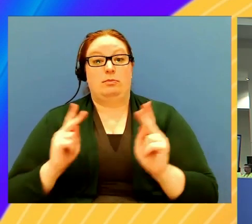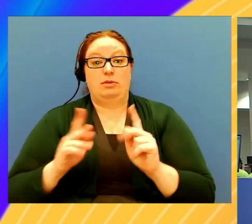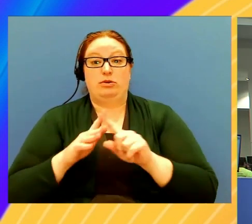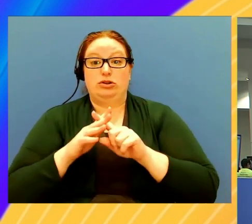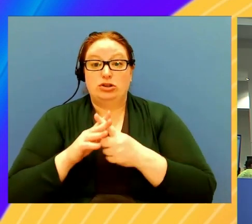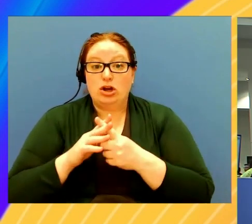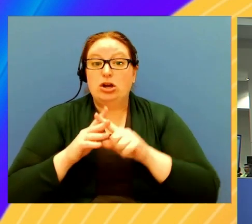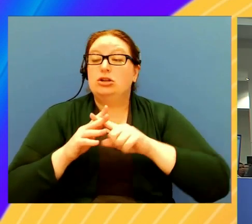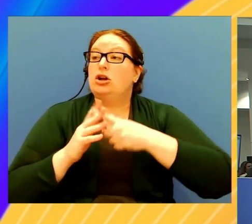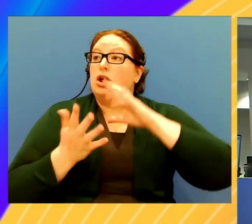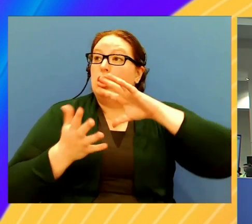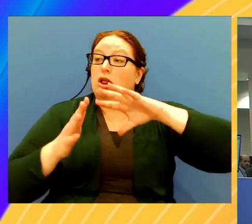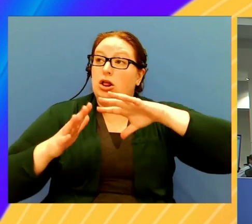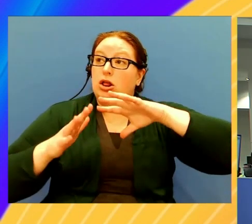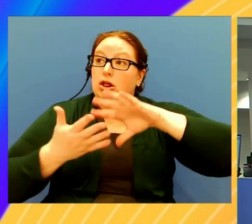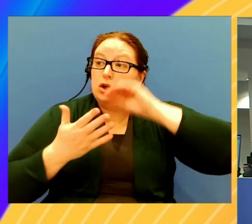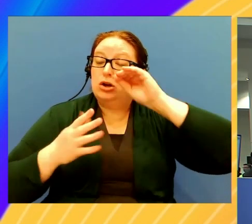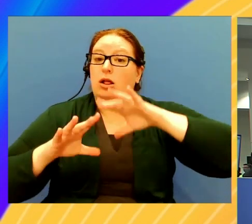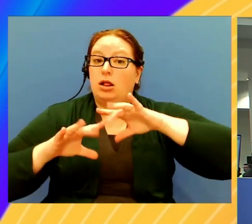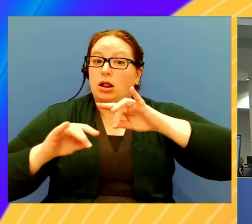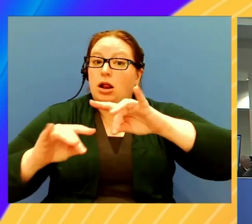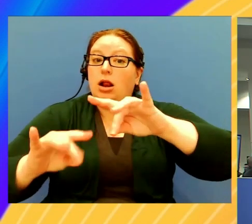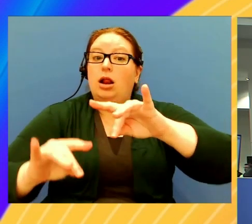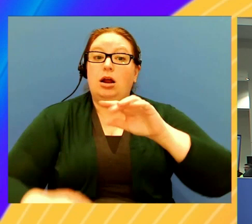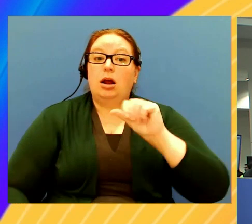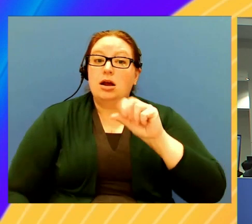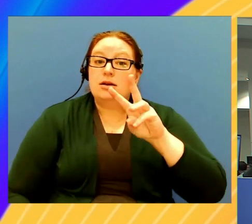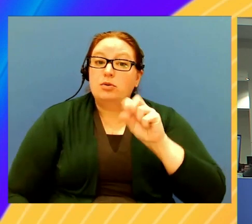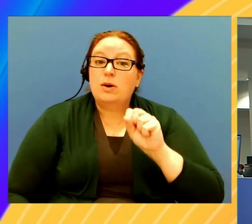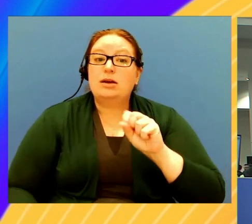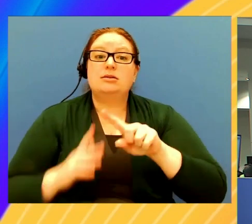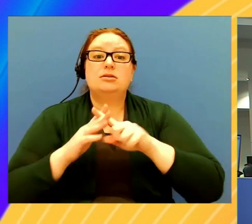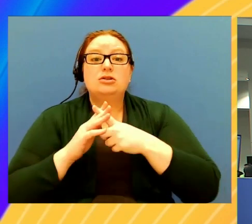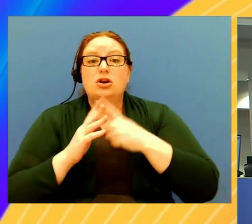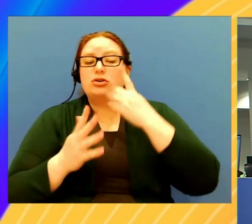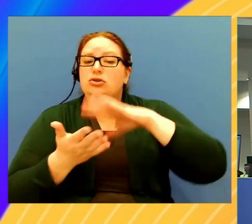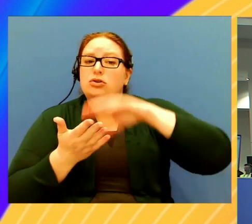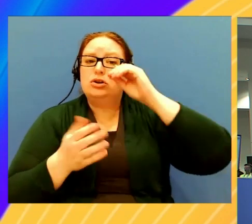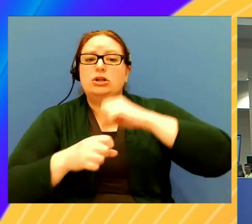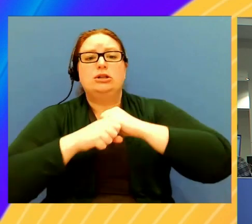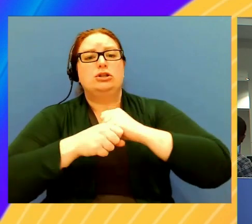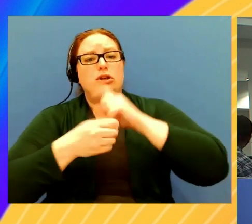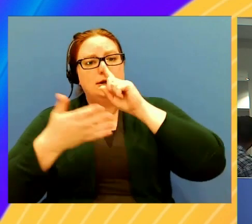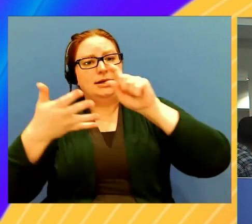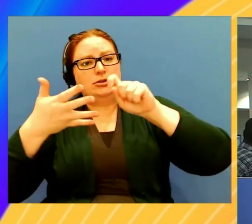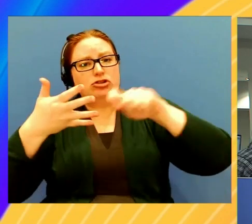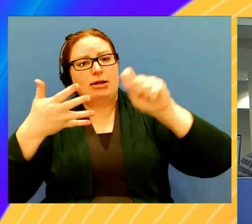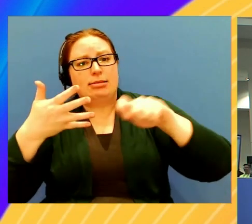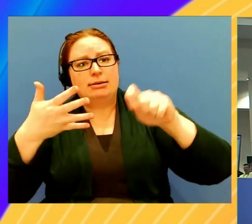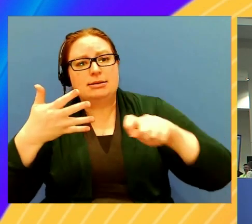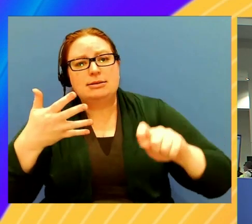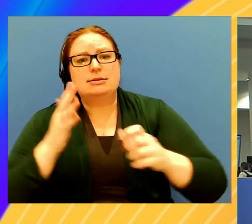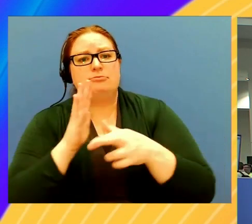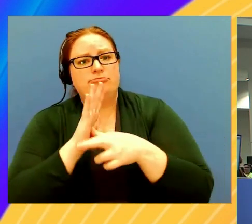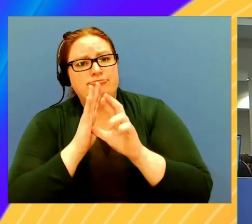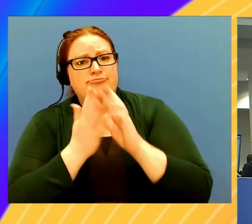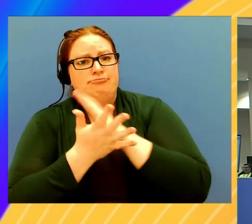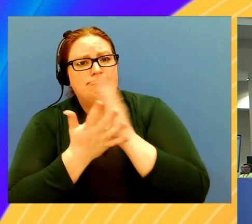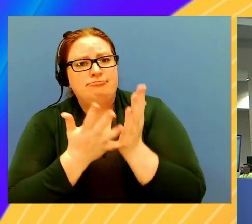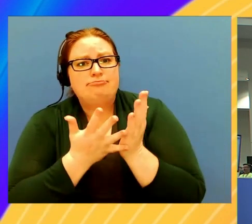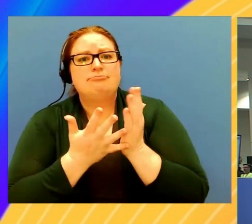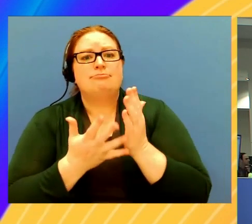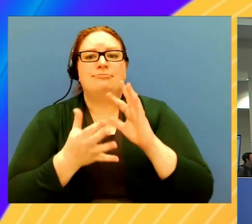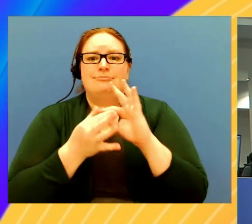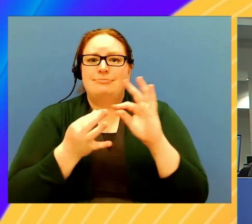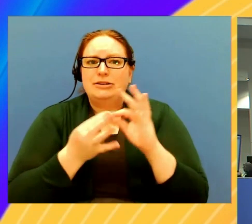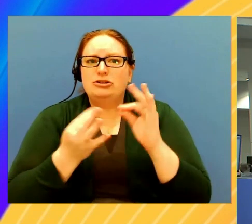learn AWS, you start to learn the security checklists to go through, and as I mentioned, maybe you start out